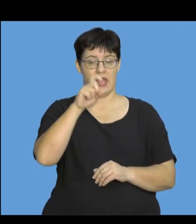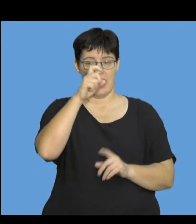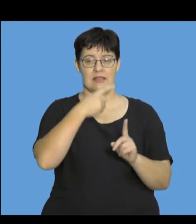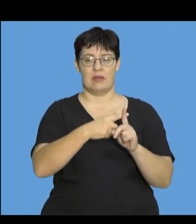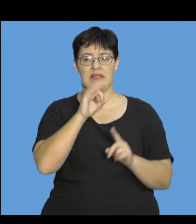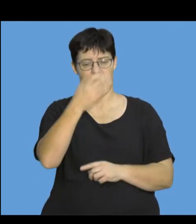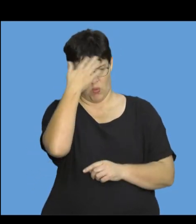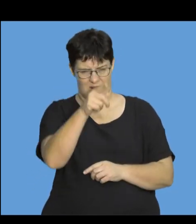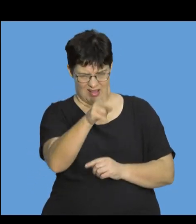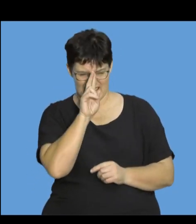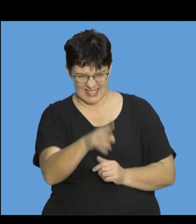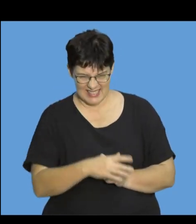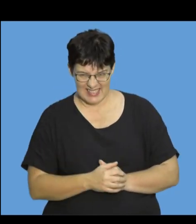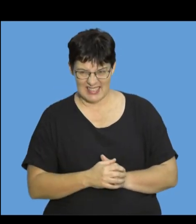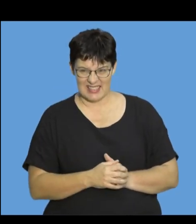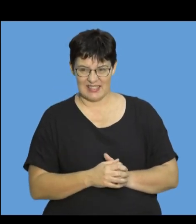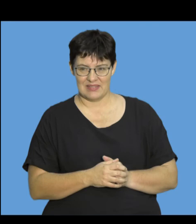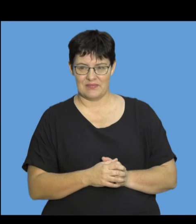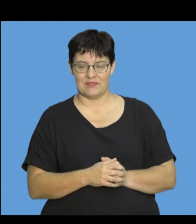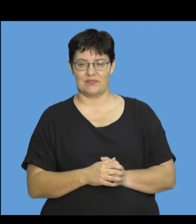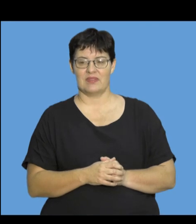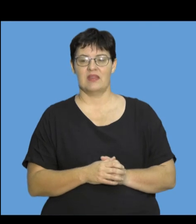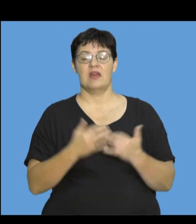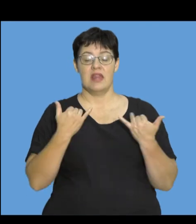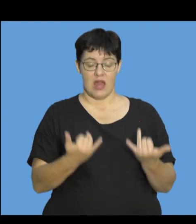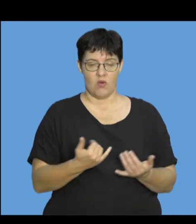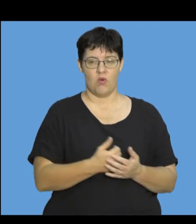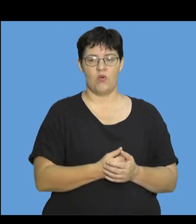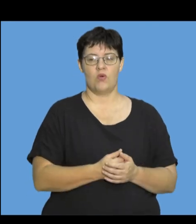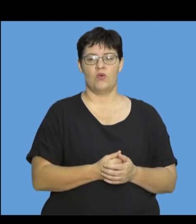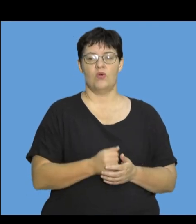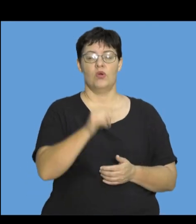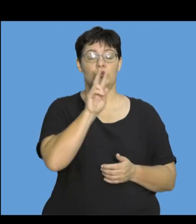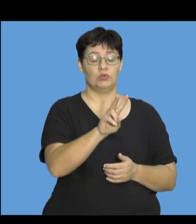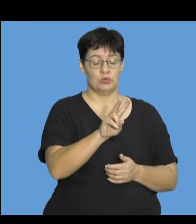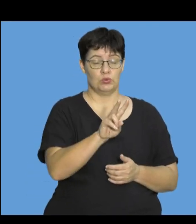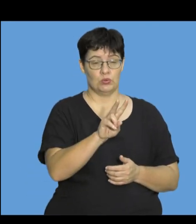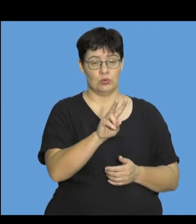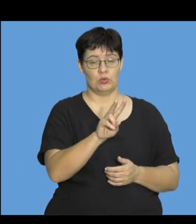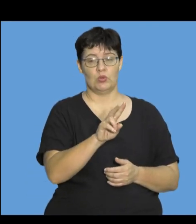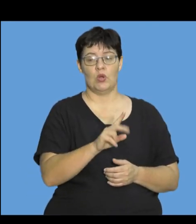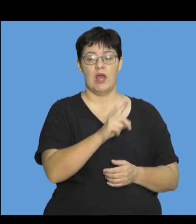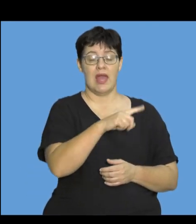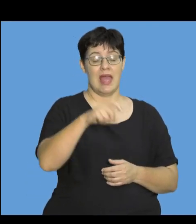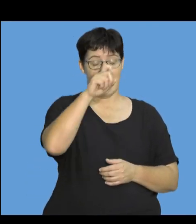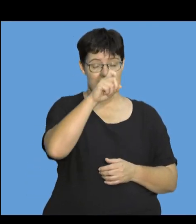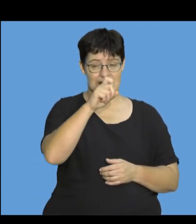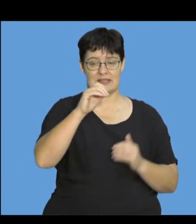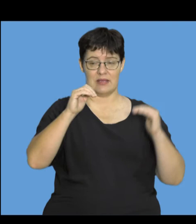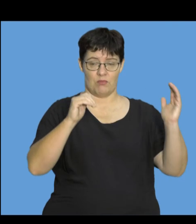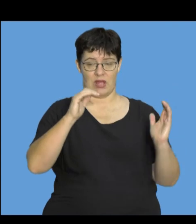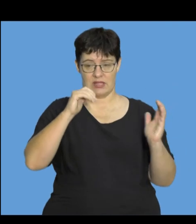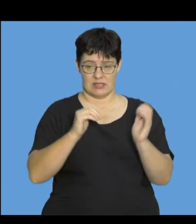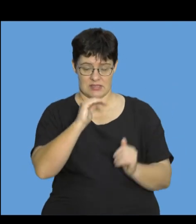you are familiar with what we need to do here, so I'm just going to do this one straight away, right? Which will therefore be equals to 2 to the exponent